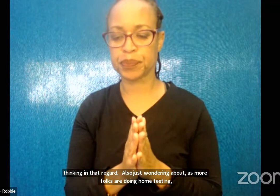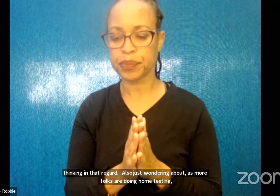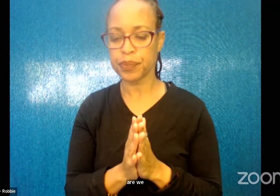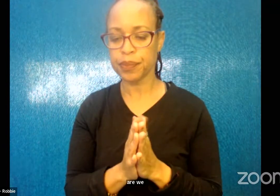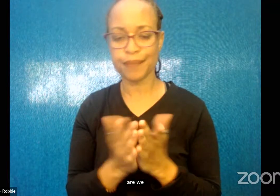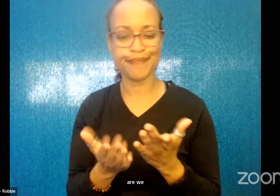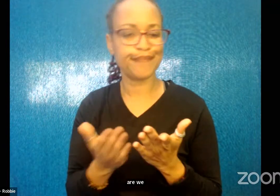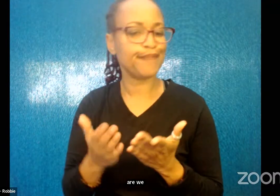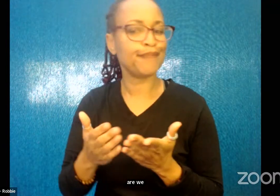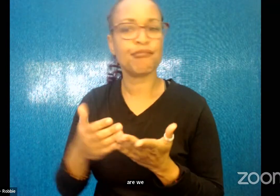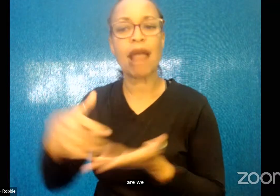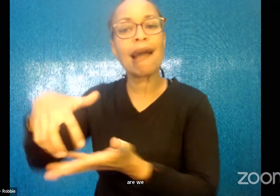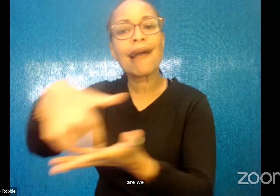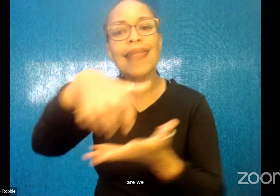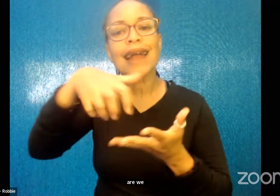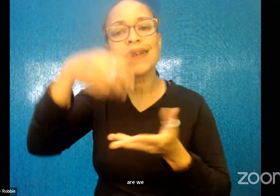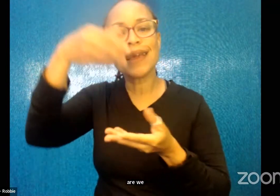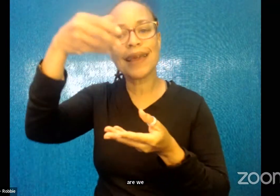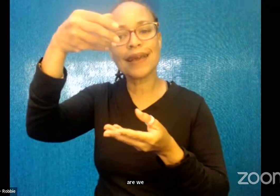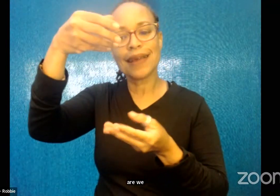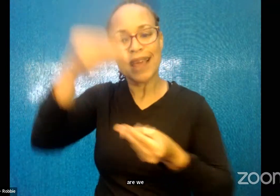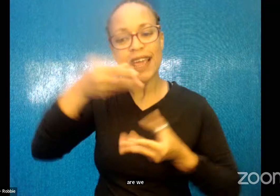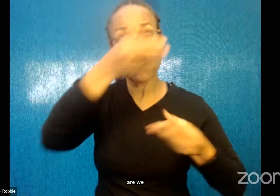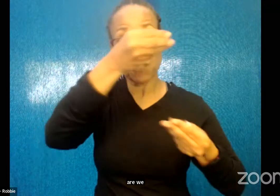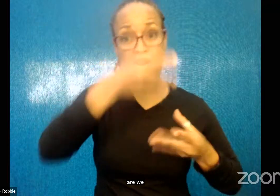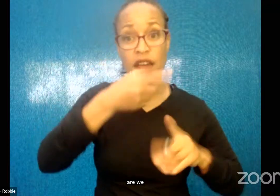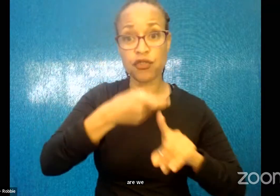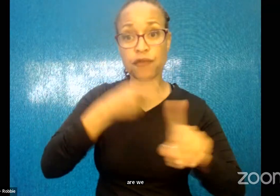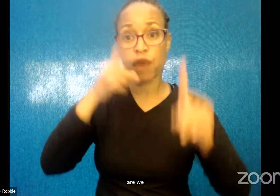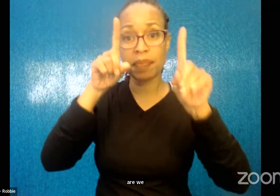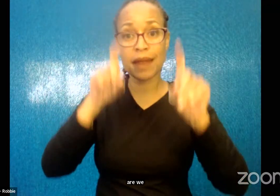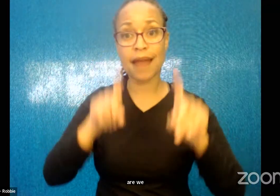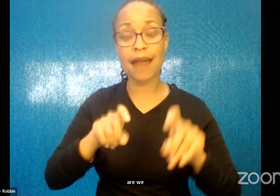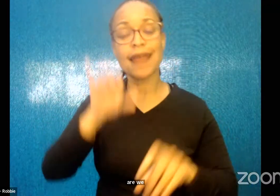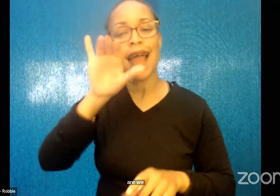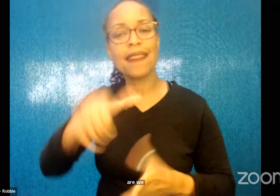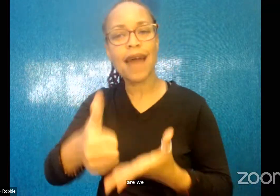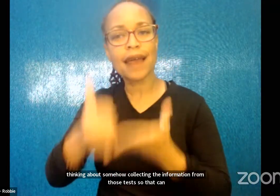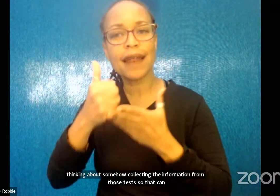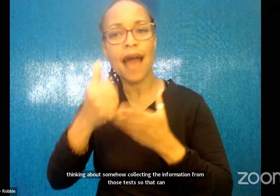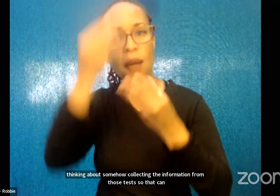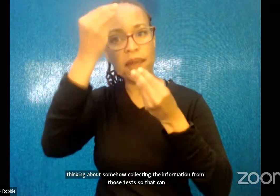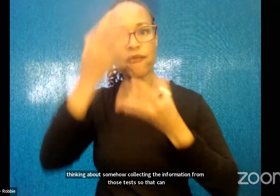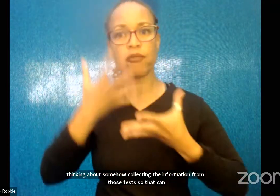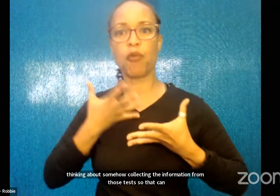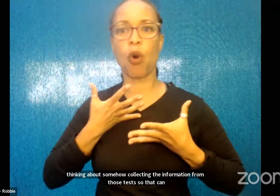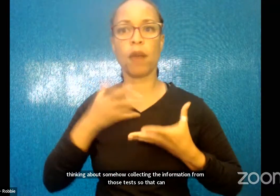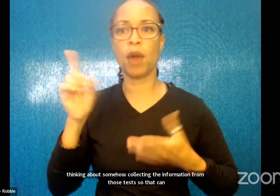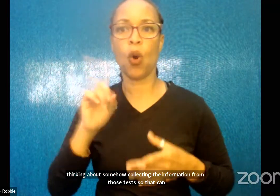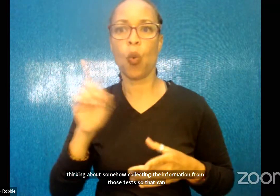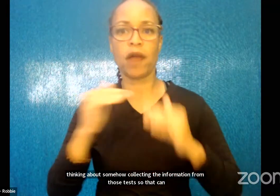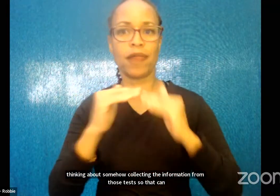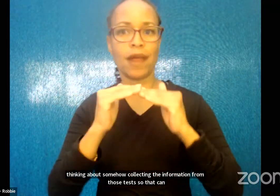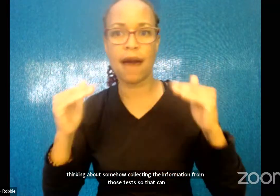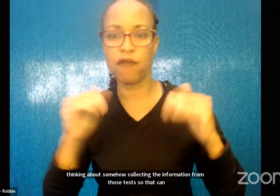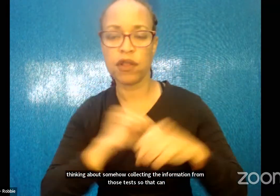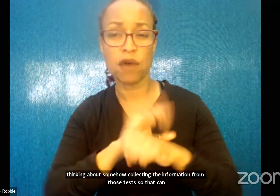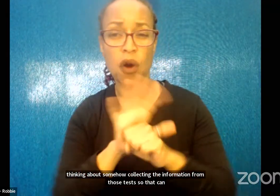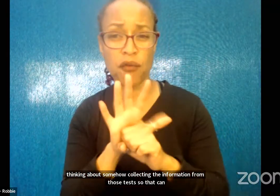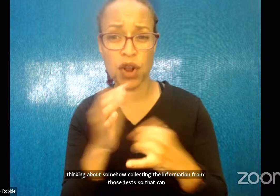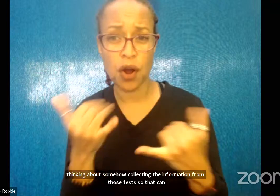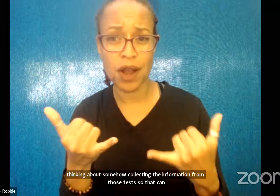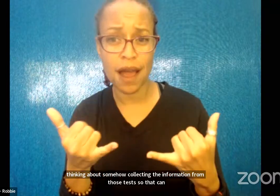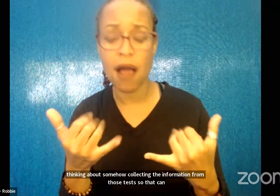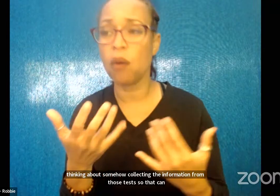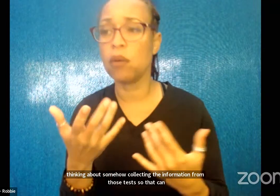collecting the information from those tests so that that can help inform where it is that we are in the pandemic? And then I